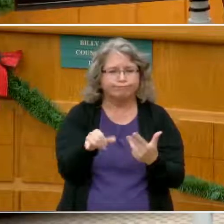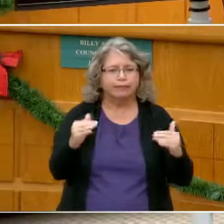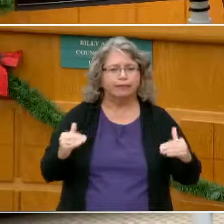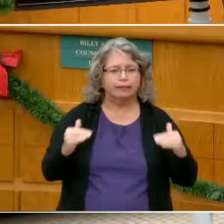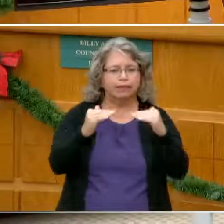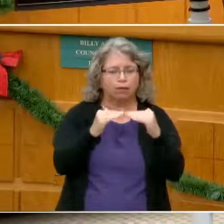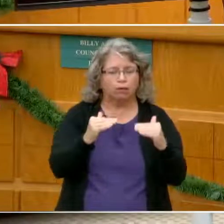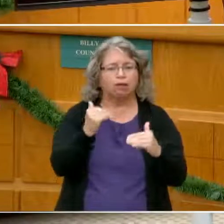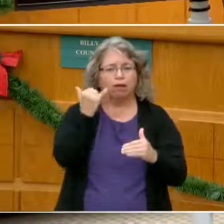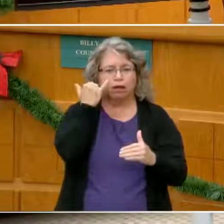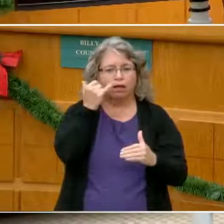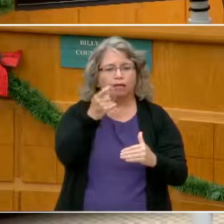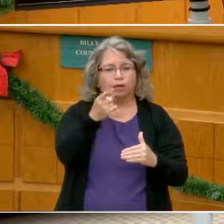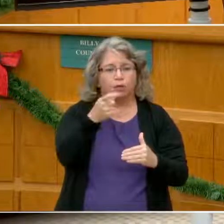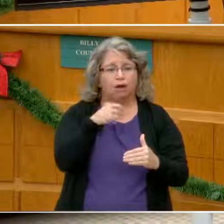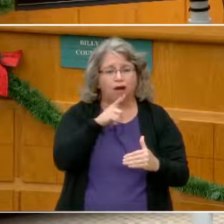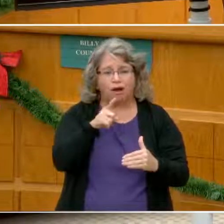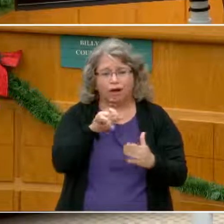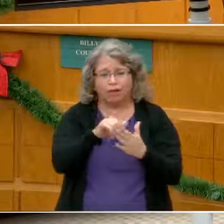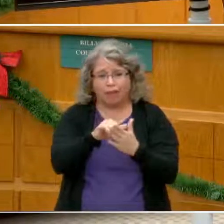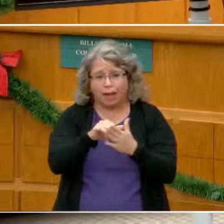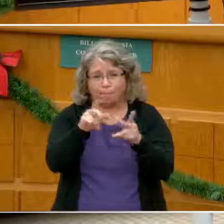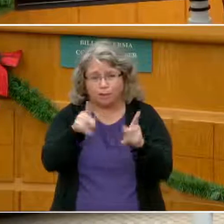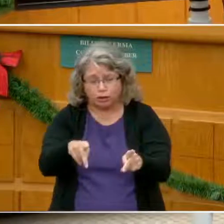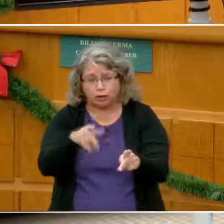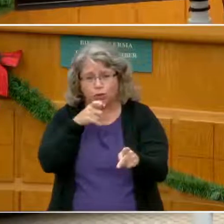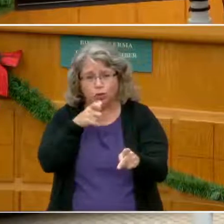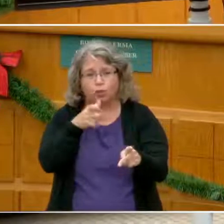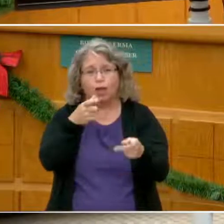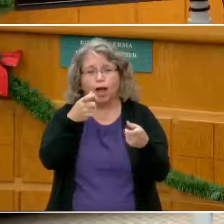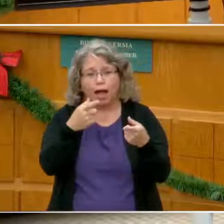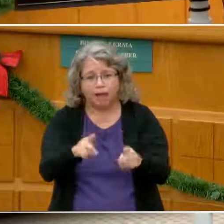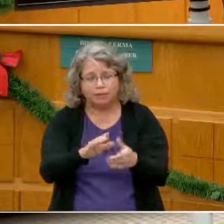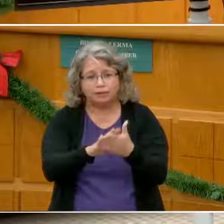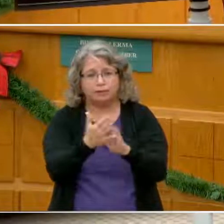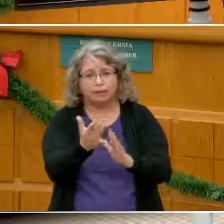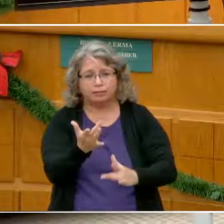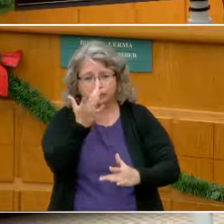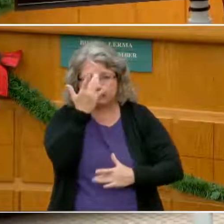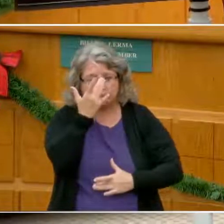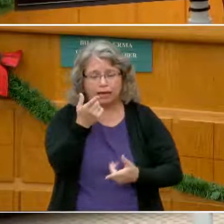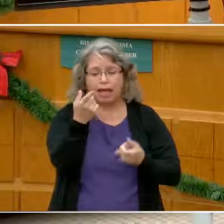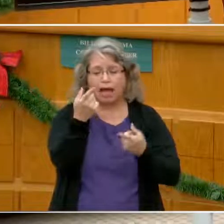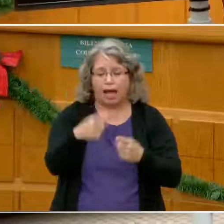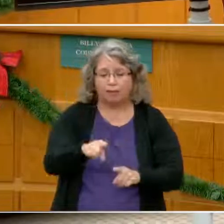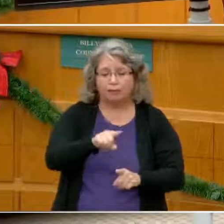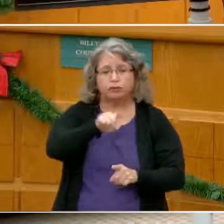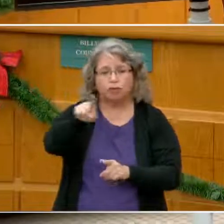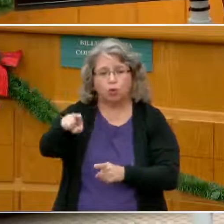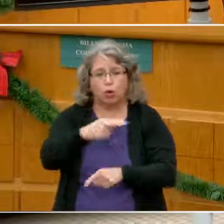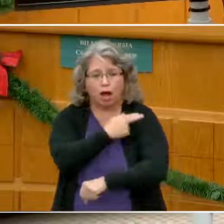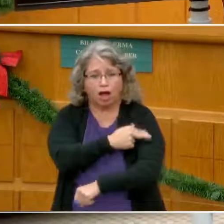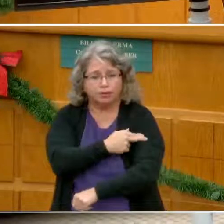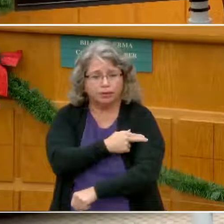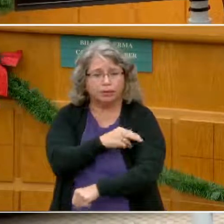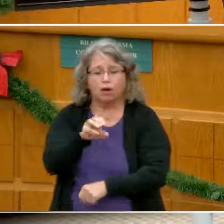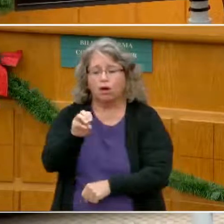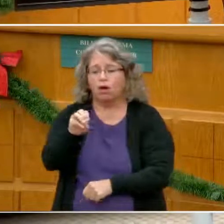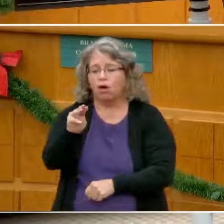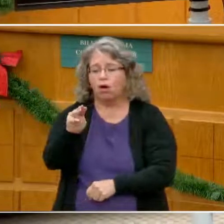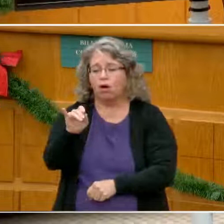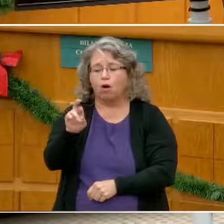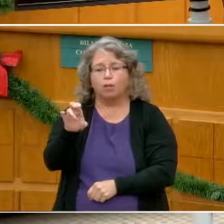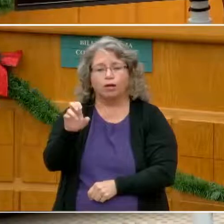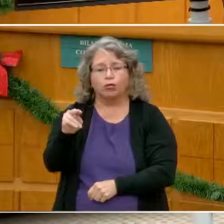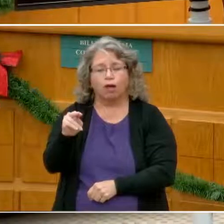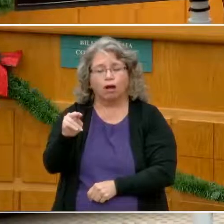winds up going to the hospital, it's about the same. Omicron doesn't treat you any better than Delta. So I need you to know